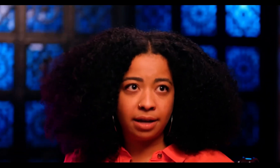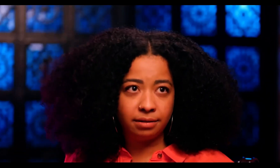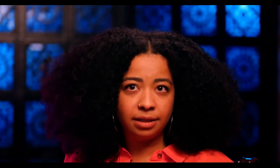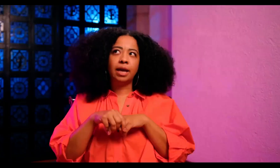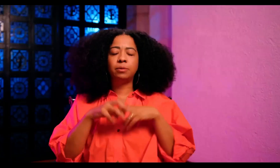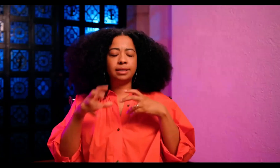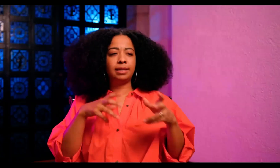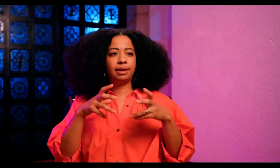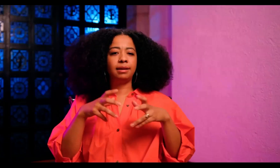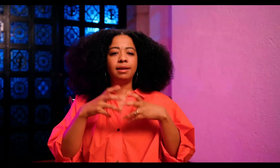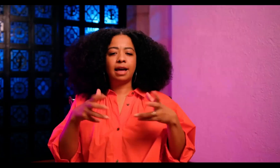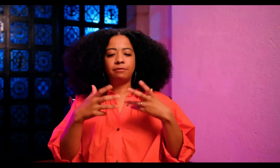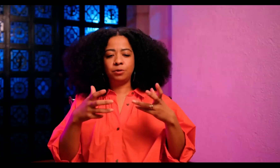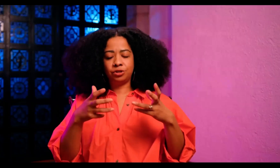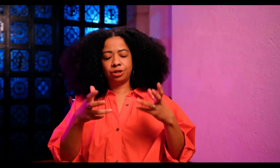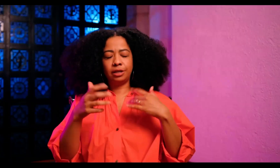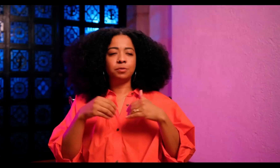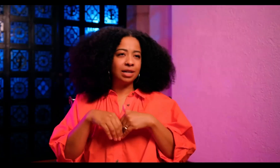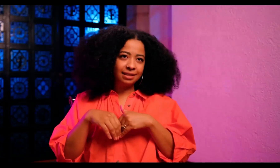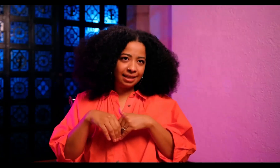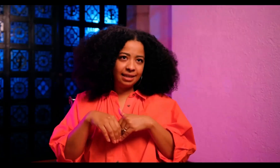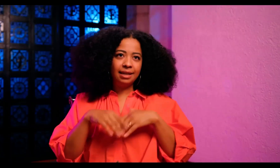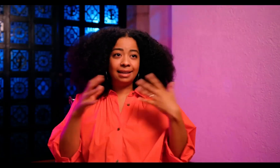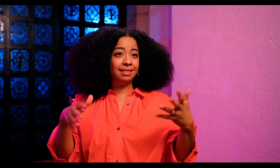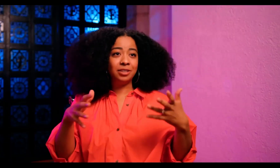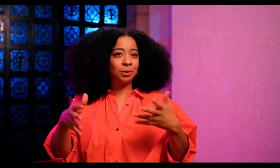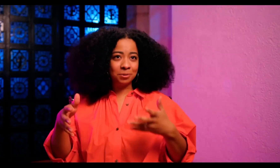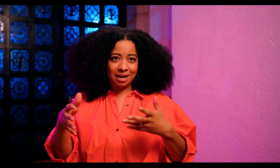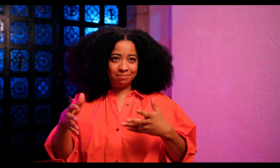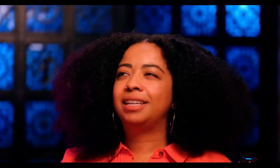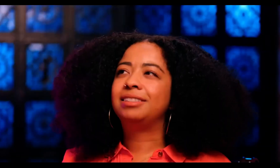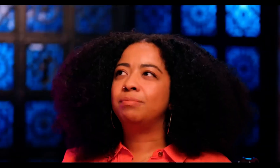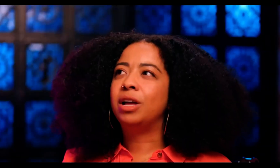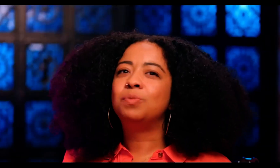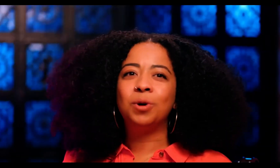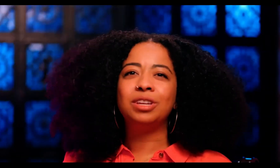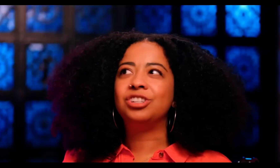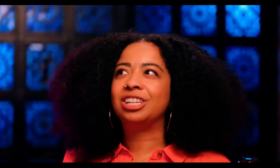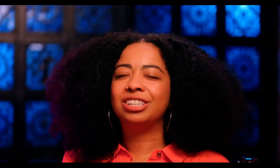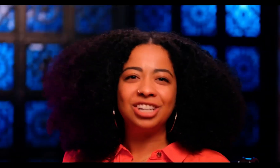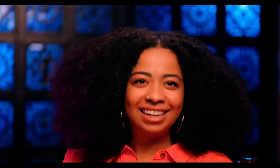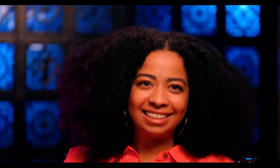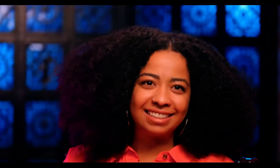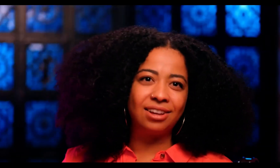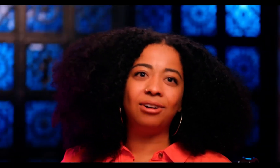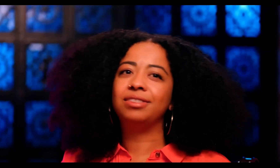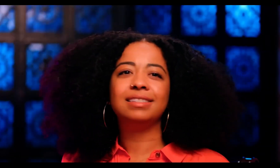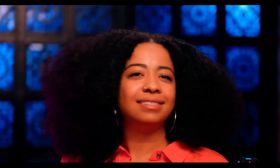that we want. And we're seeing that future lived presently in this program. It's more than just a